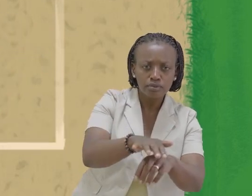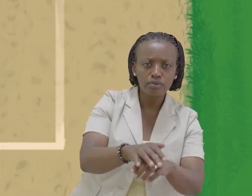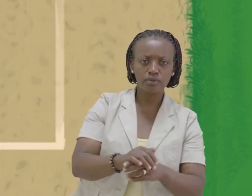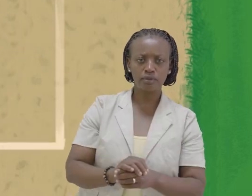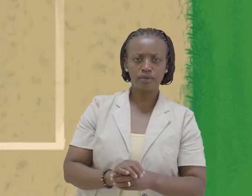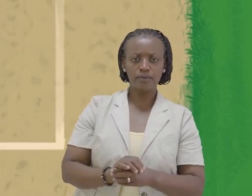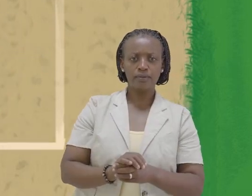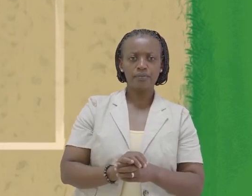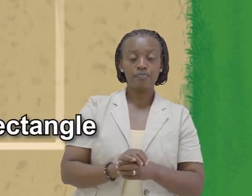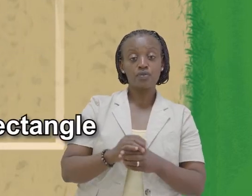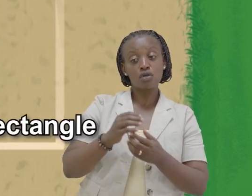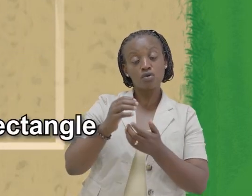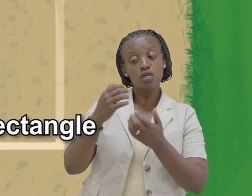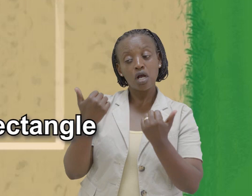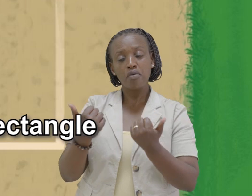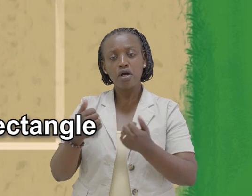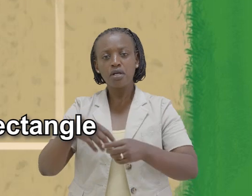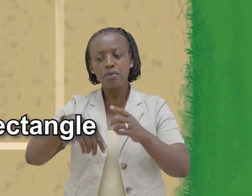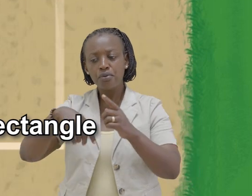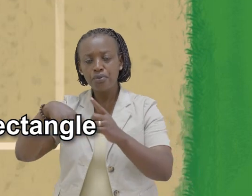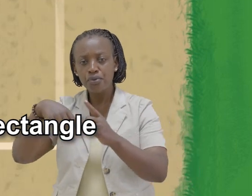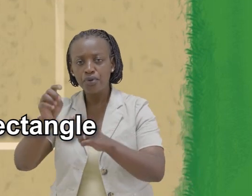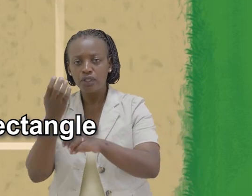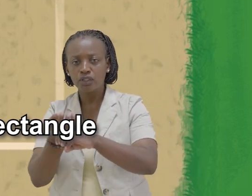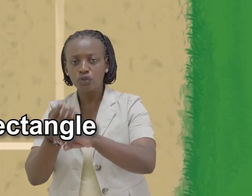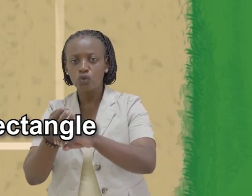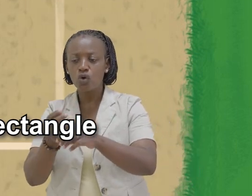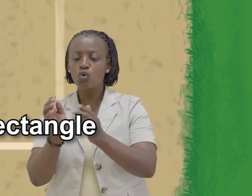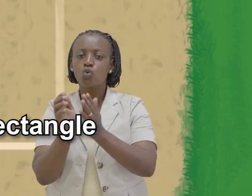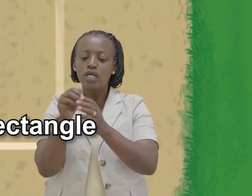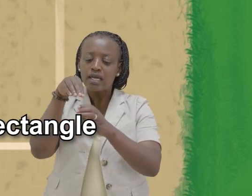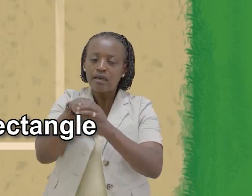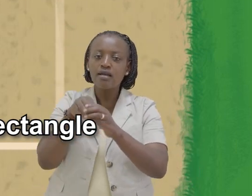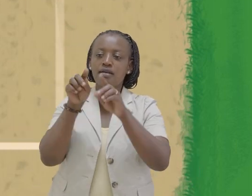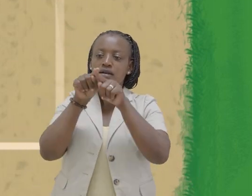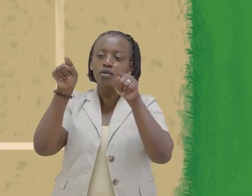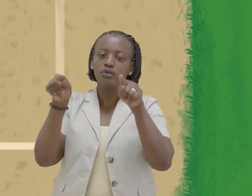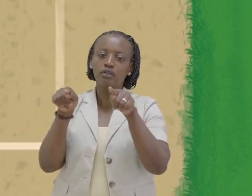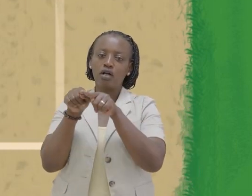leg. The goal is to keep the stone within the rectangle.